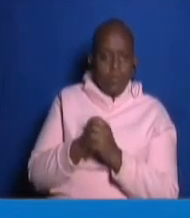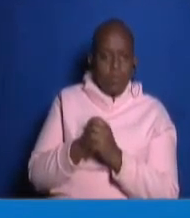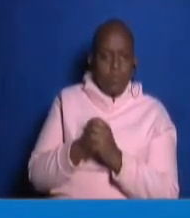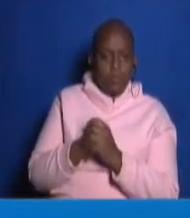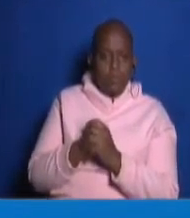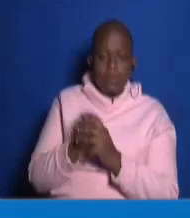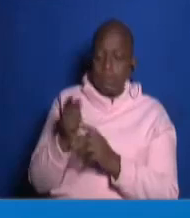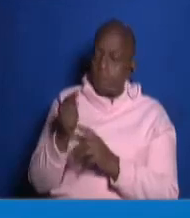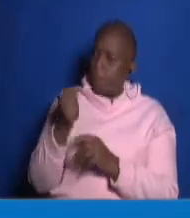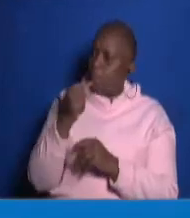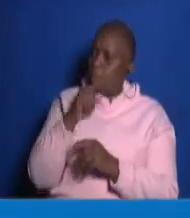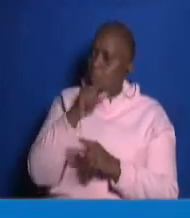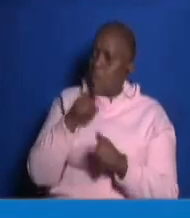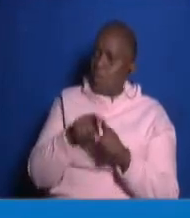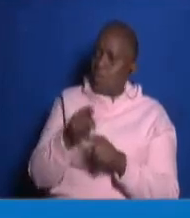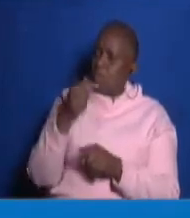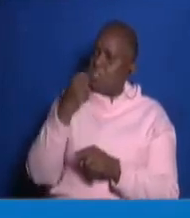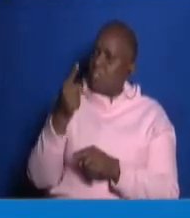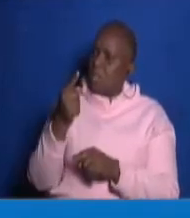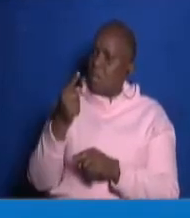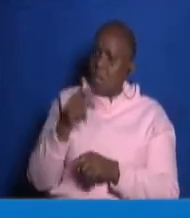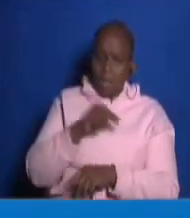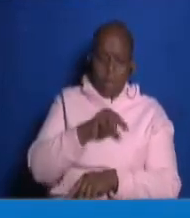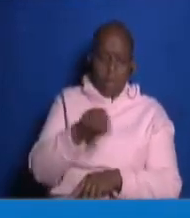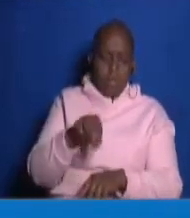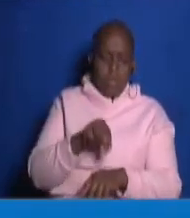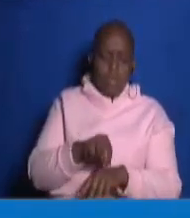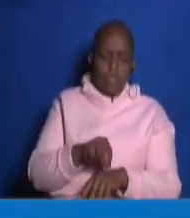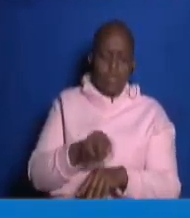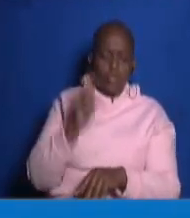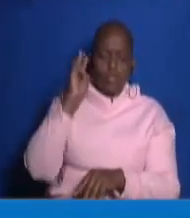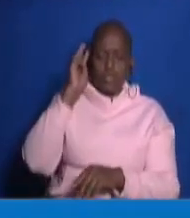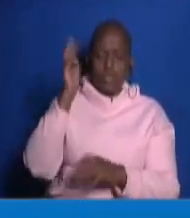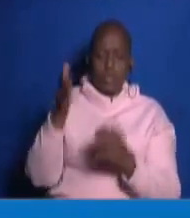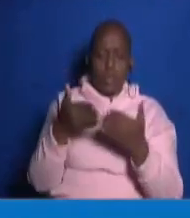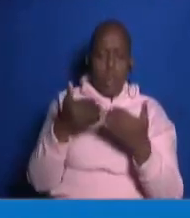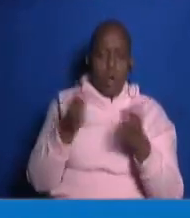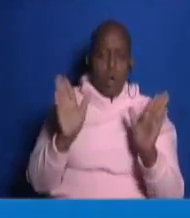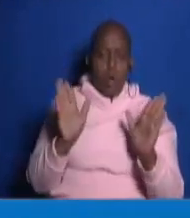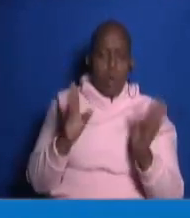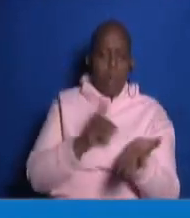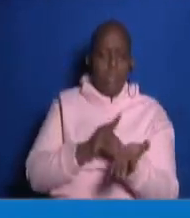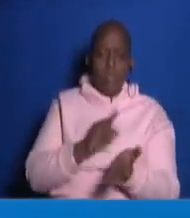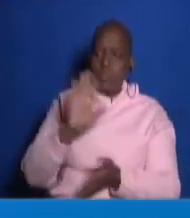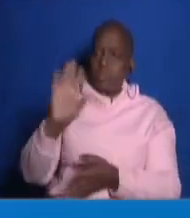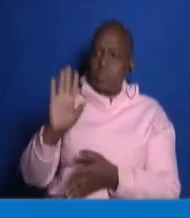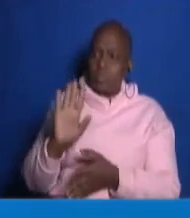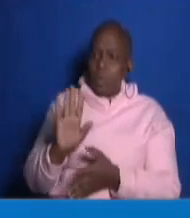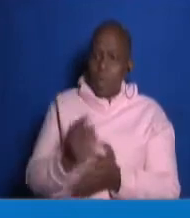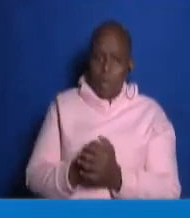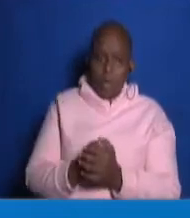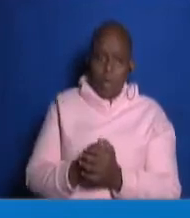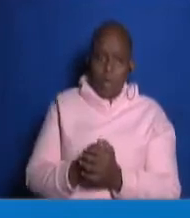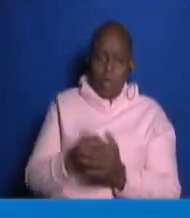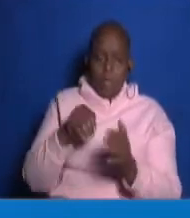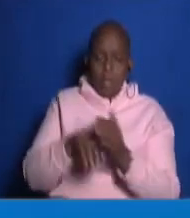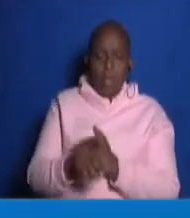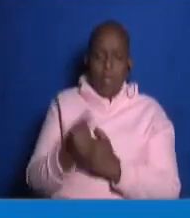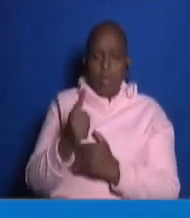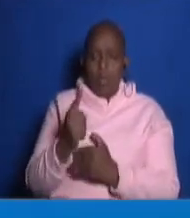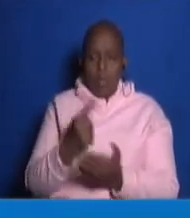He said, nations will open up again. And within not even a week or